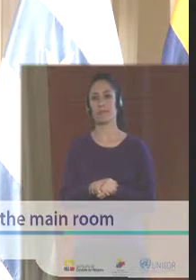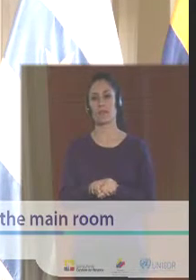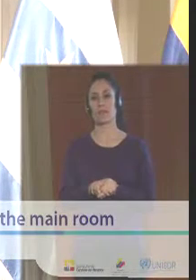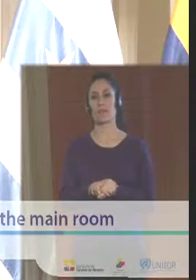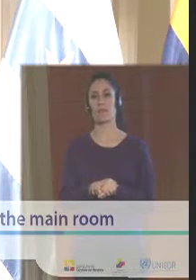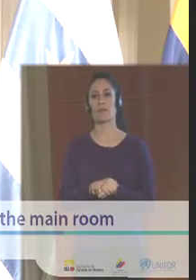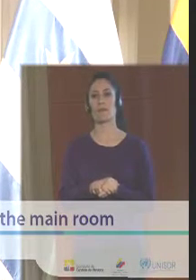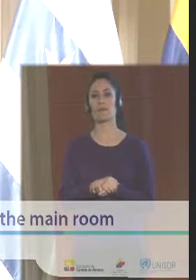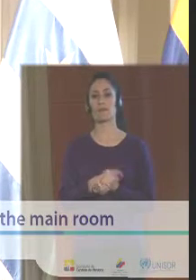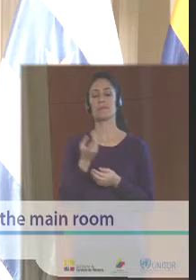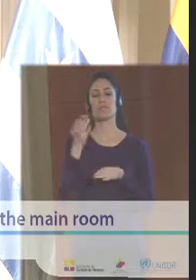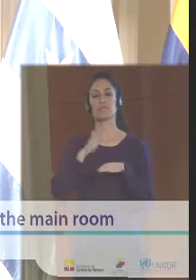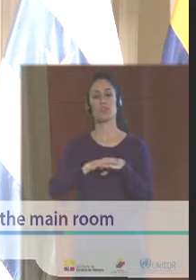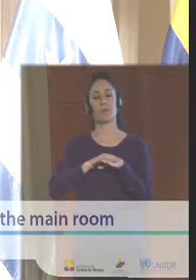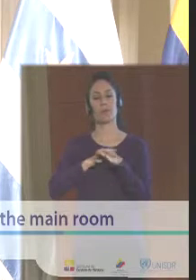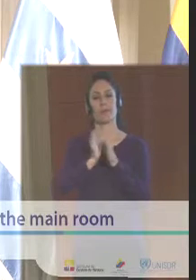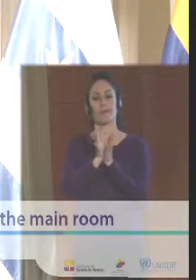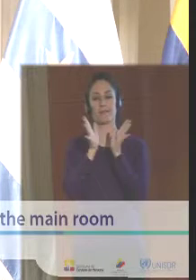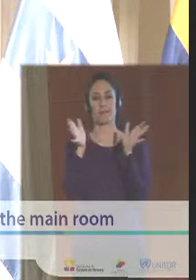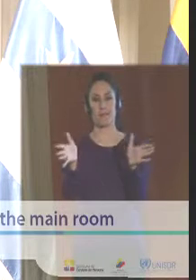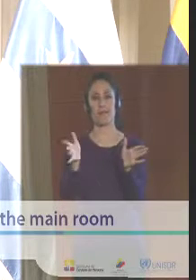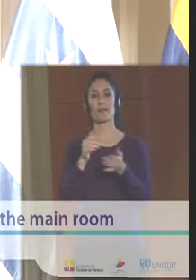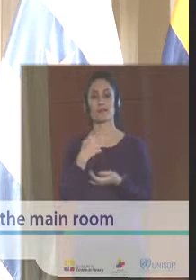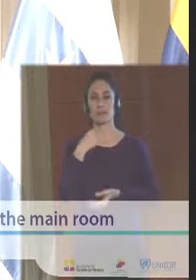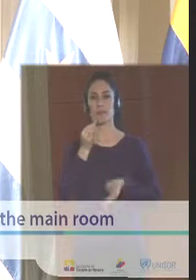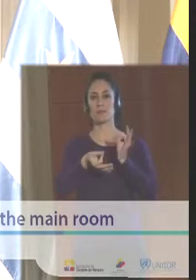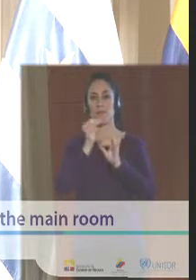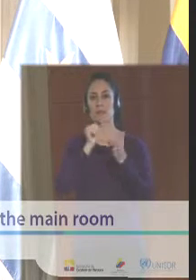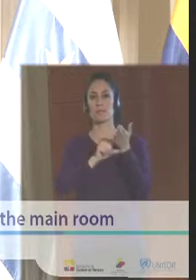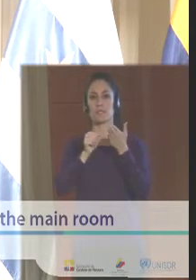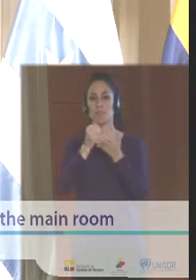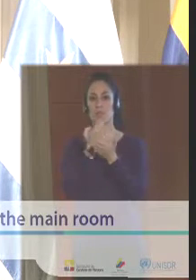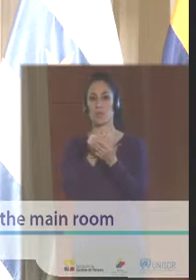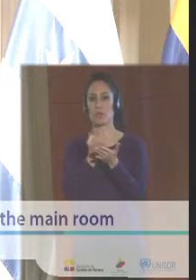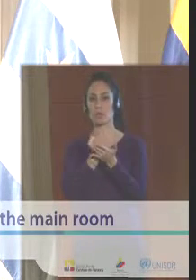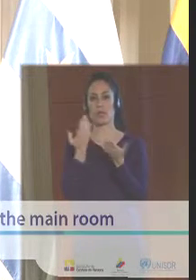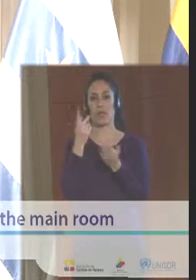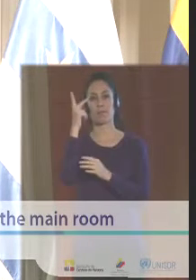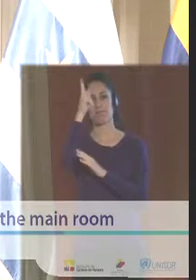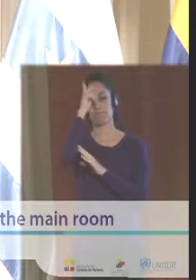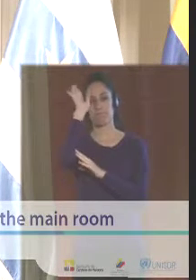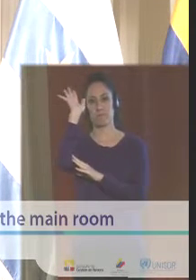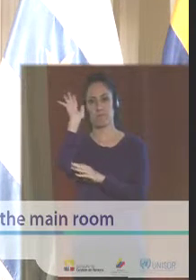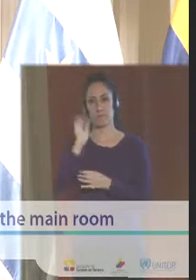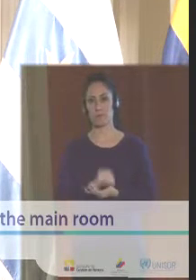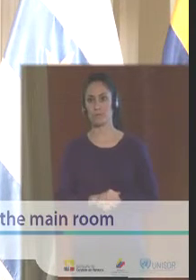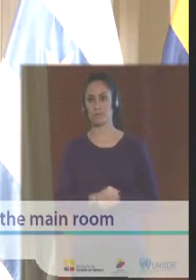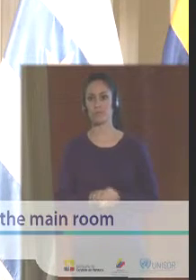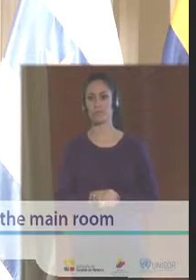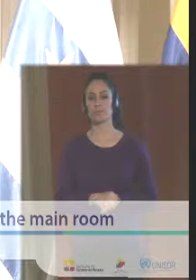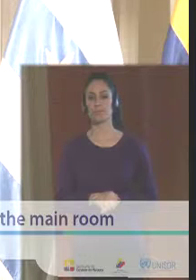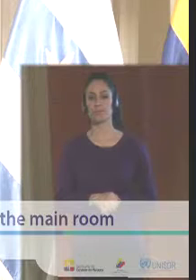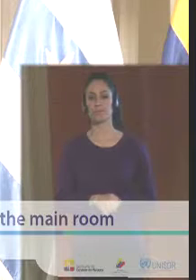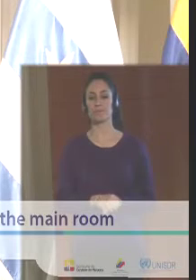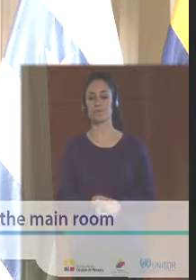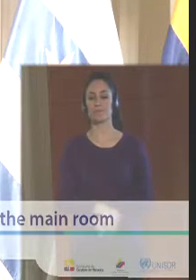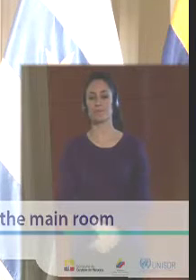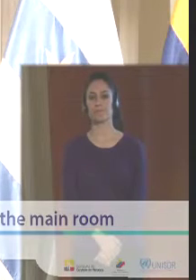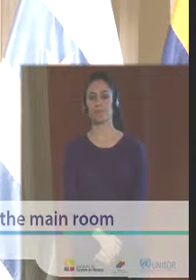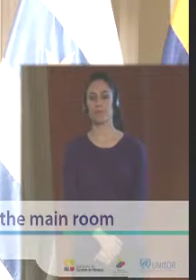of climate change, and this is carried out by the General Directorate of Public Investment of the Ministry of Economy and Finance of Peru.